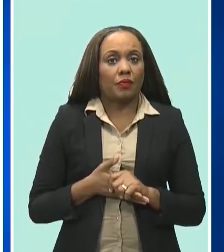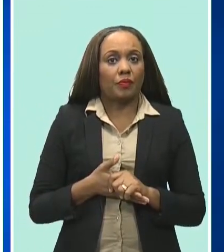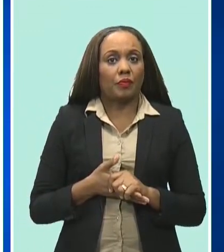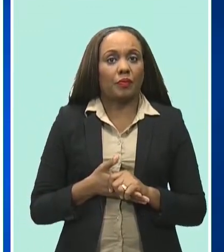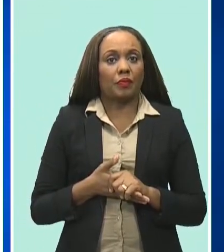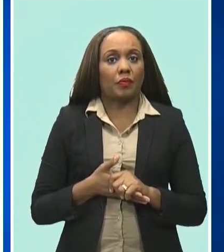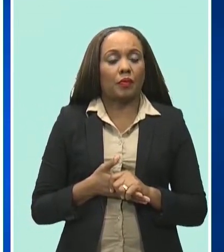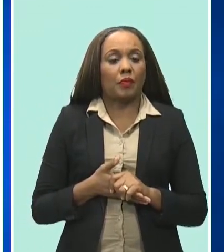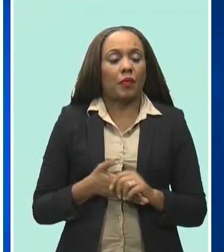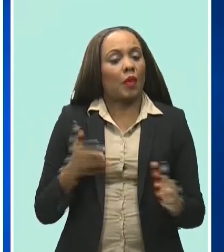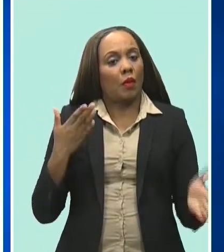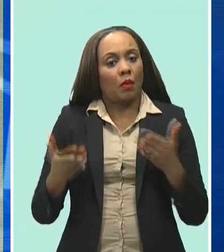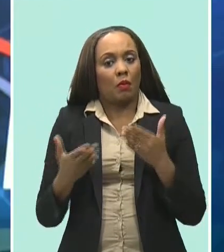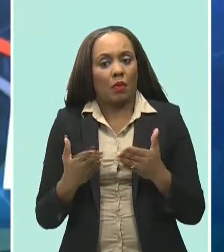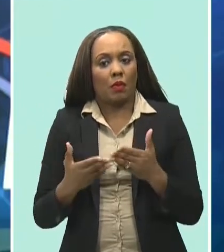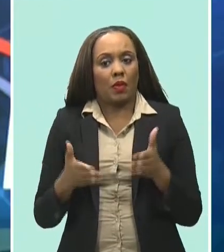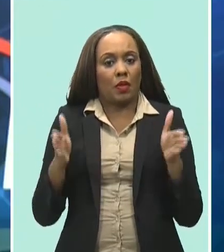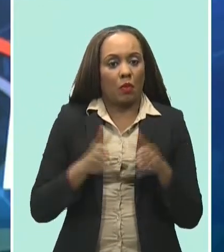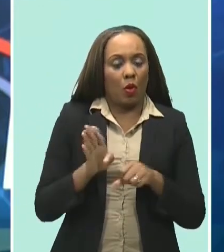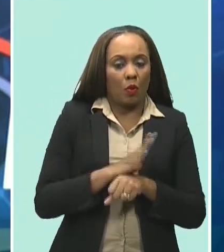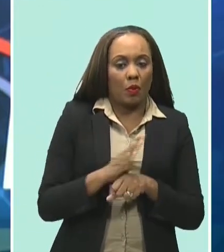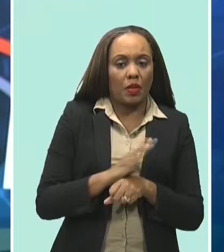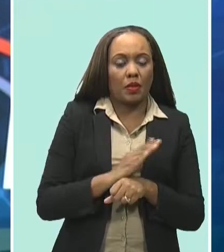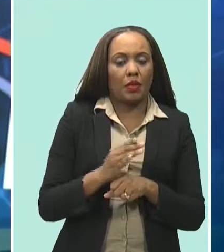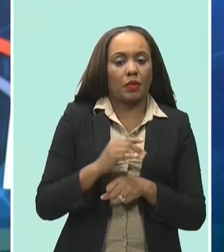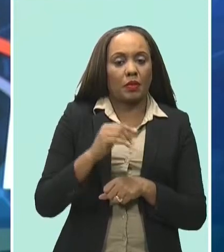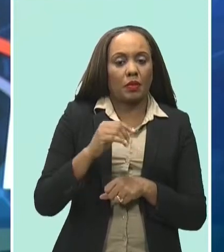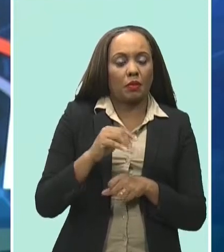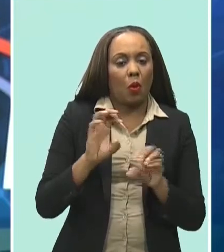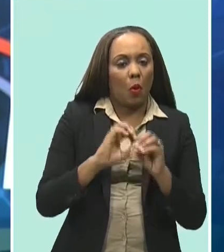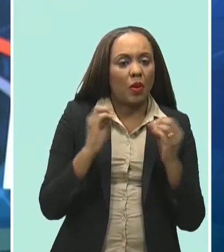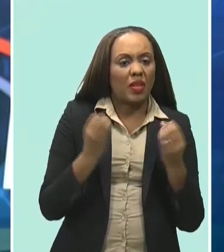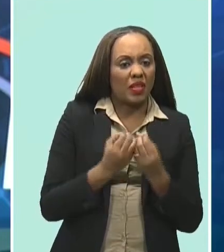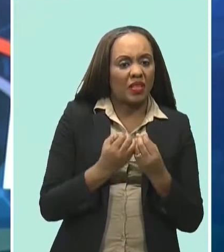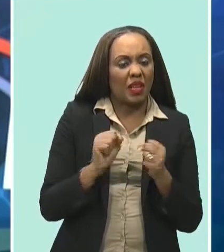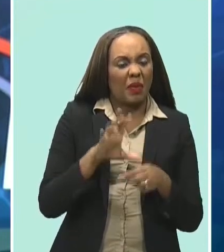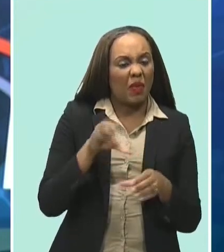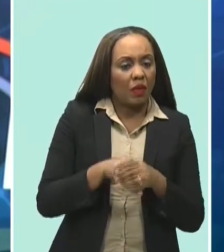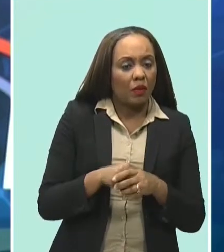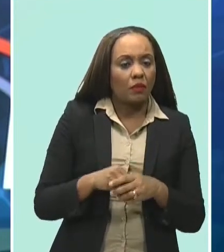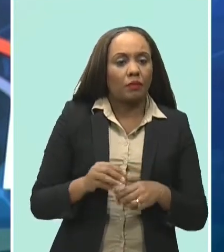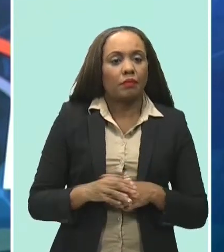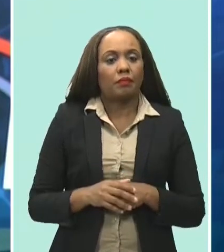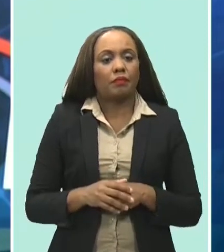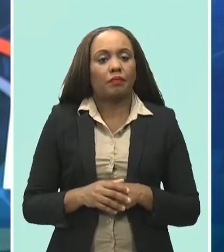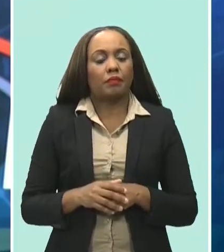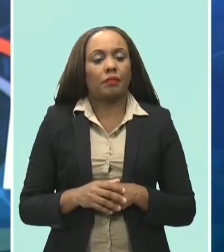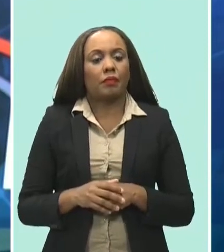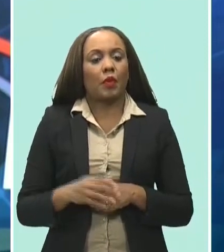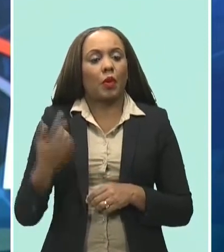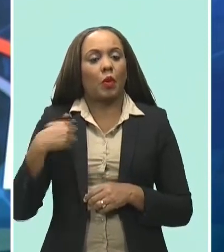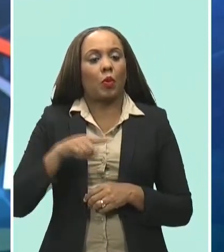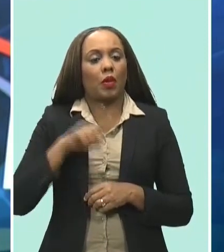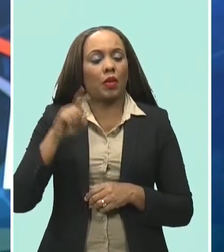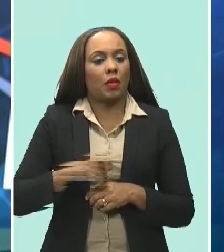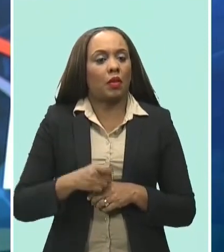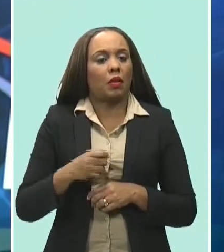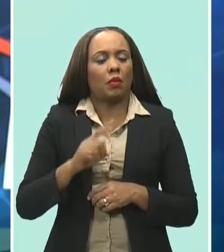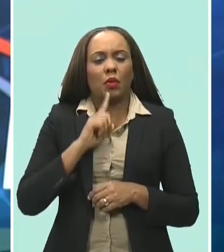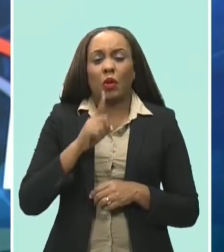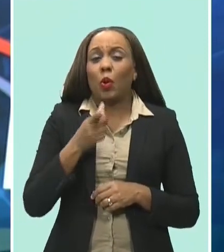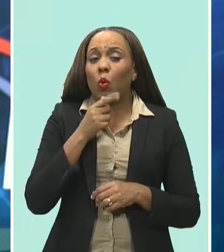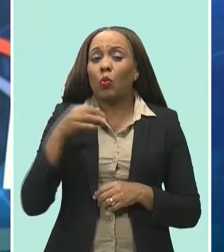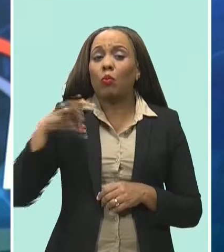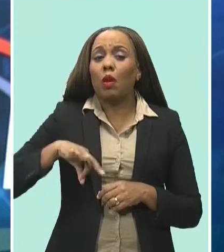the small business sector. He says regional governments must be very wary of who ultimately benefits from